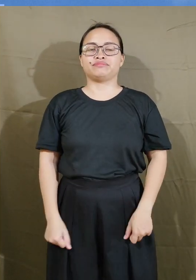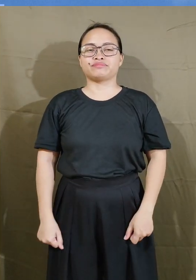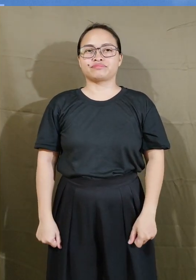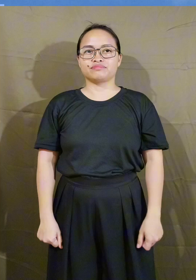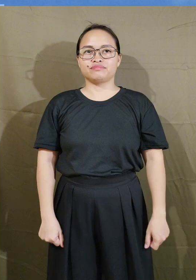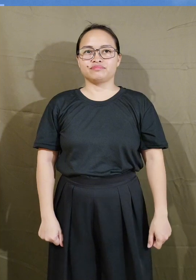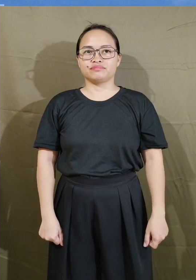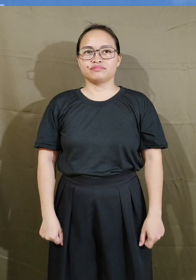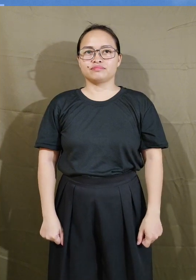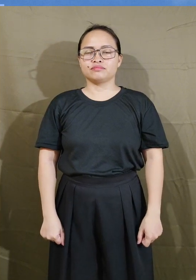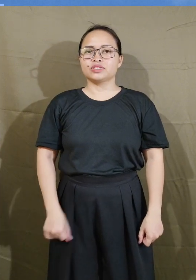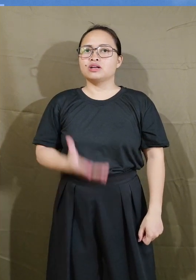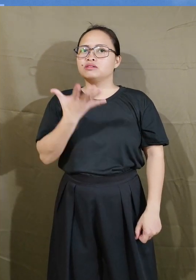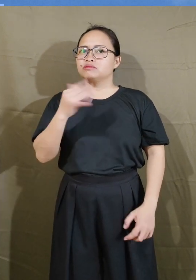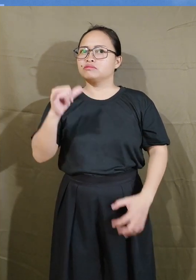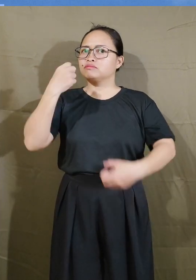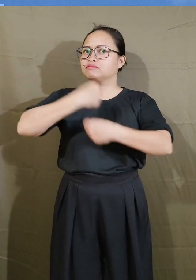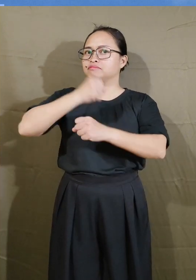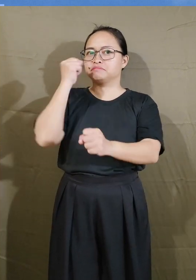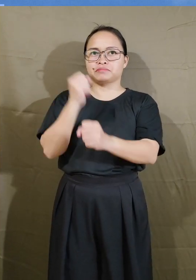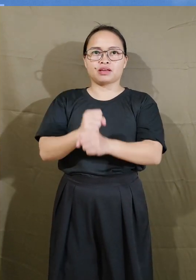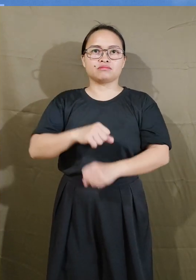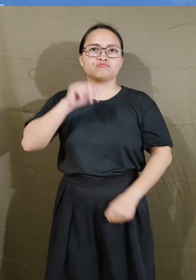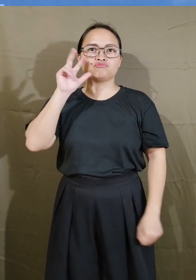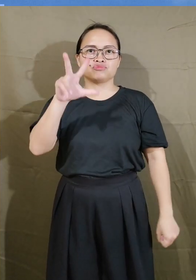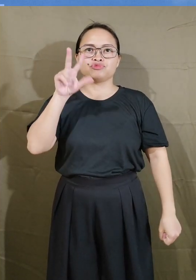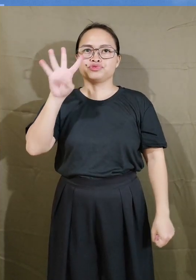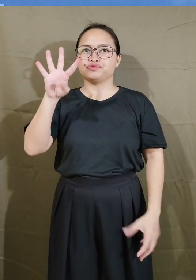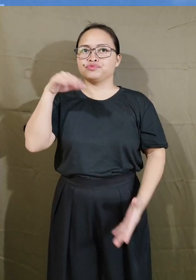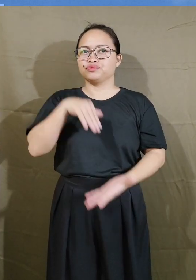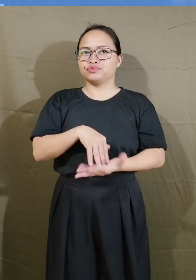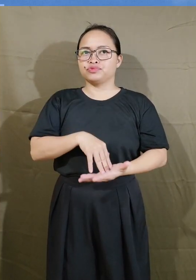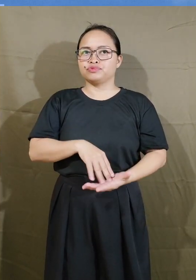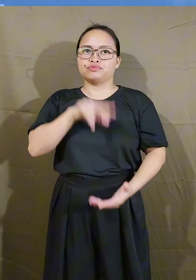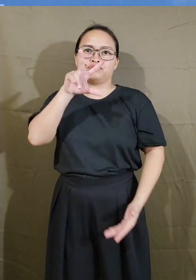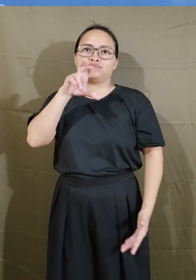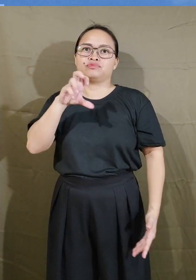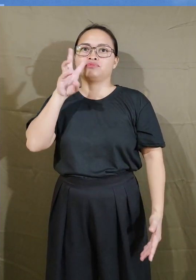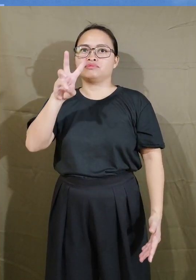company. They manufactured